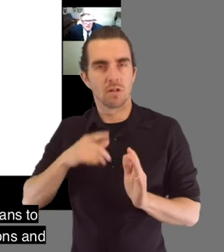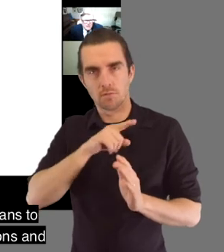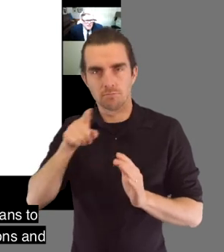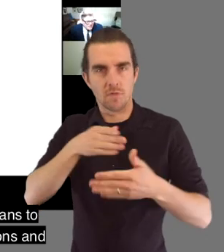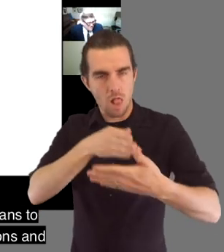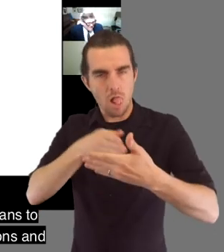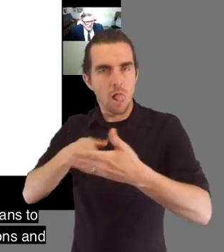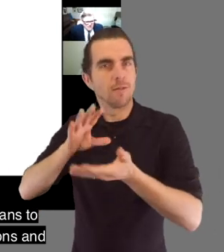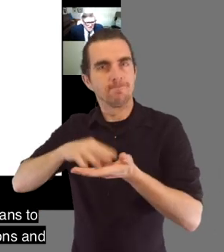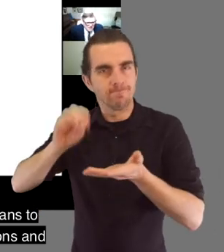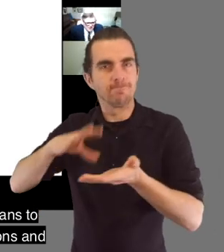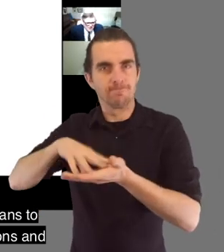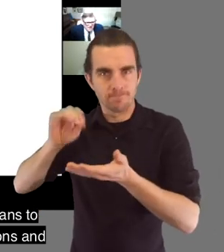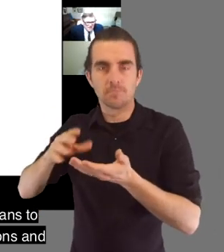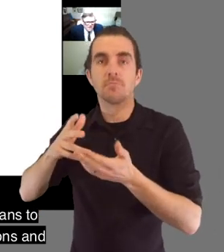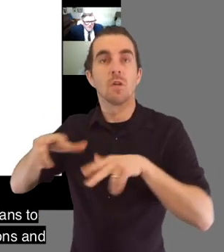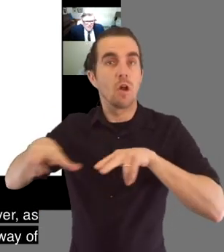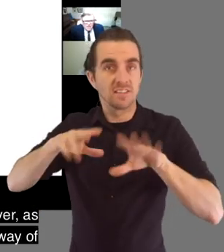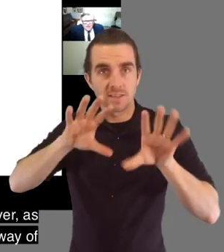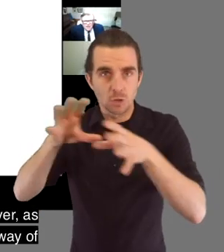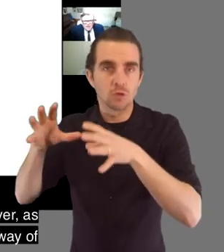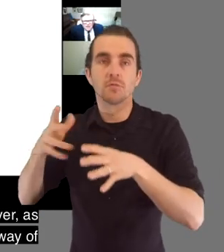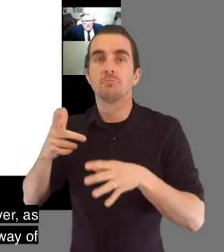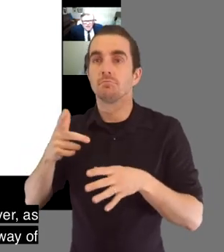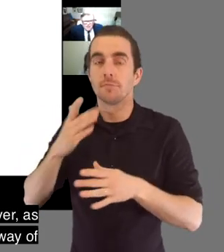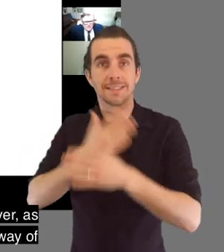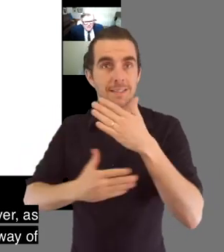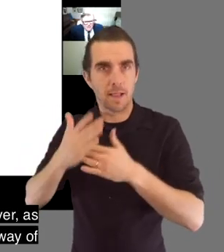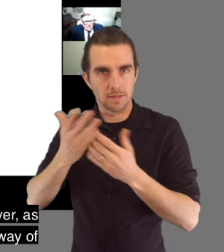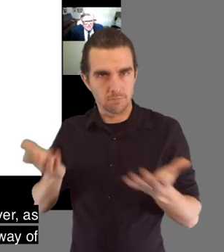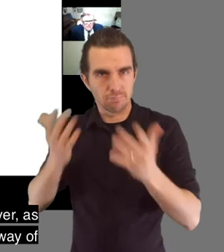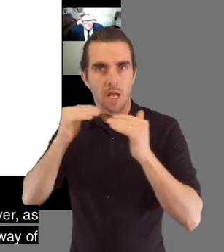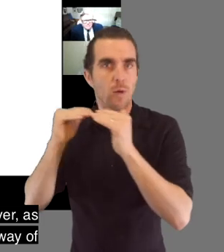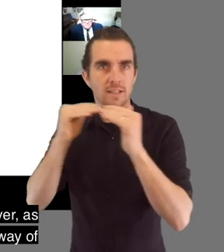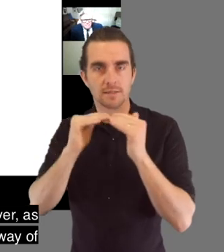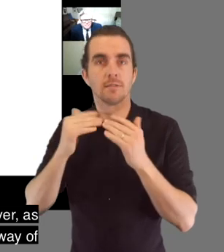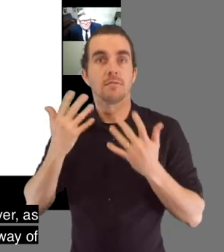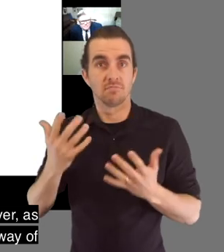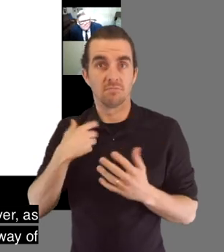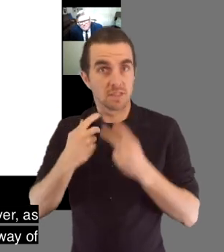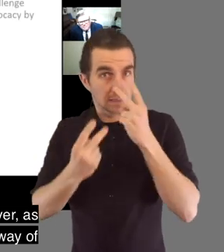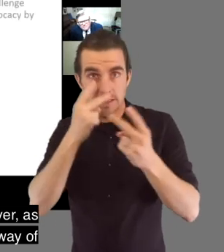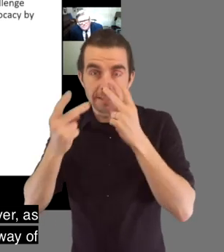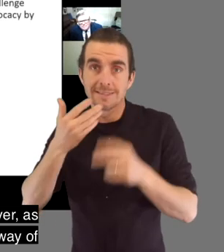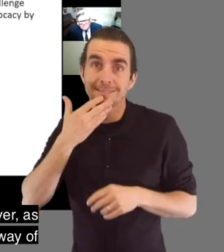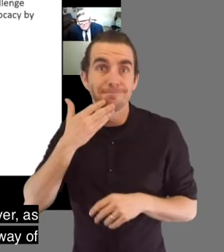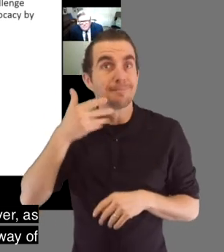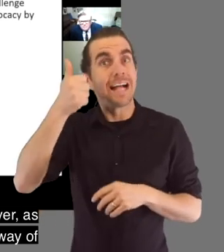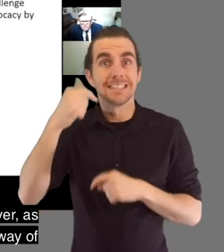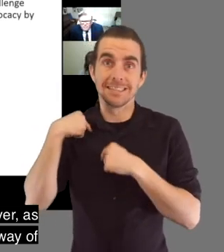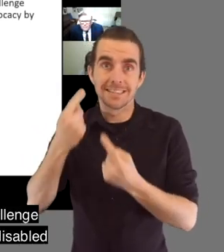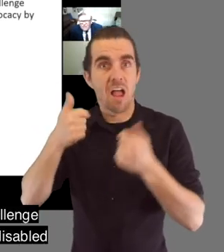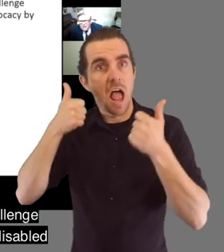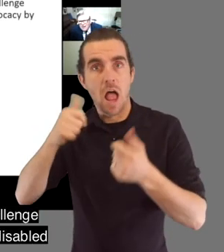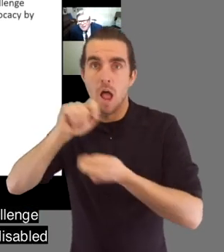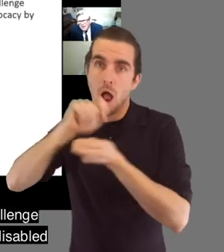barriers in their organizations and promote disability equality. However, as we have seen, the most effective way